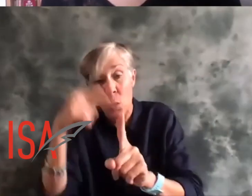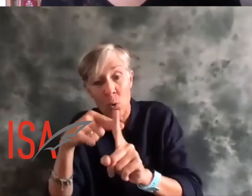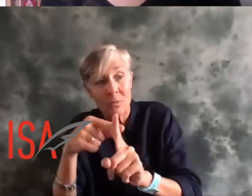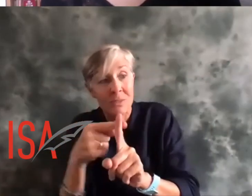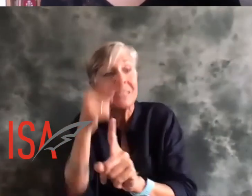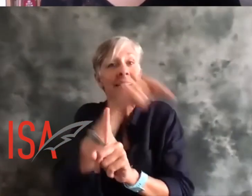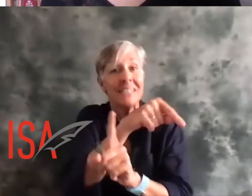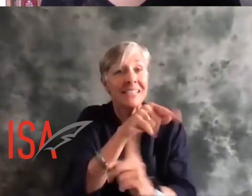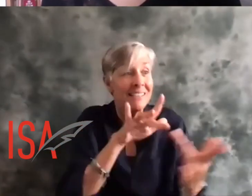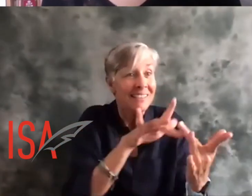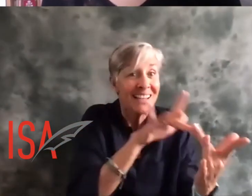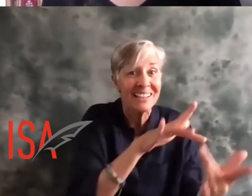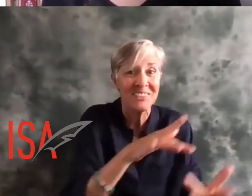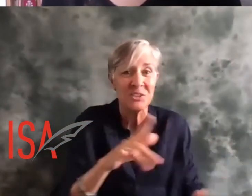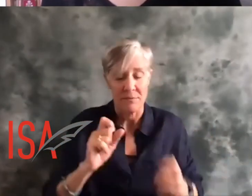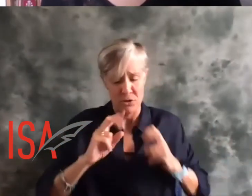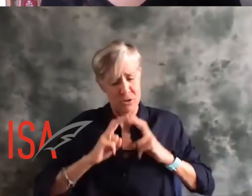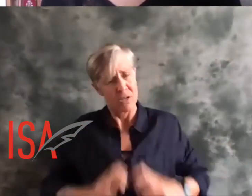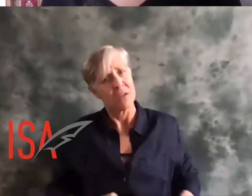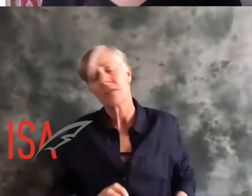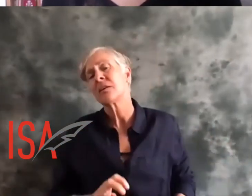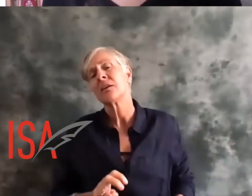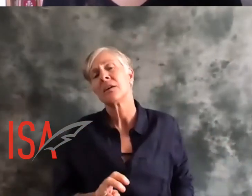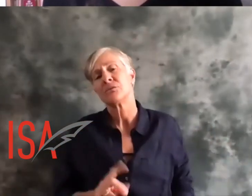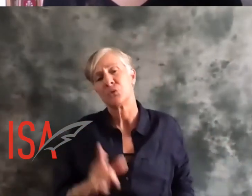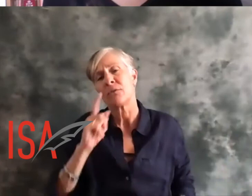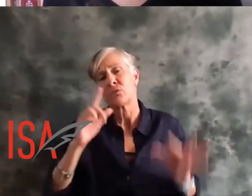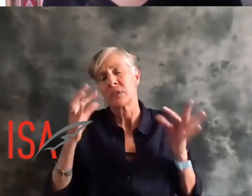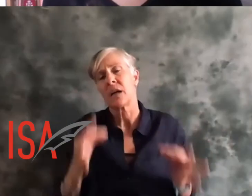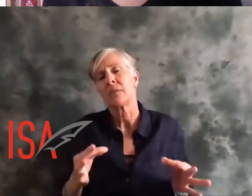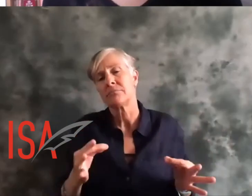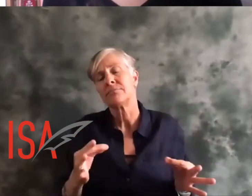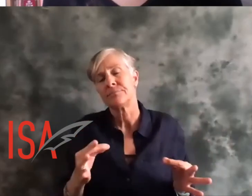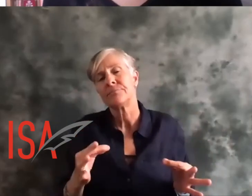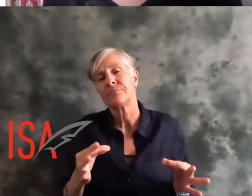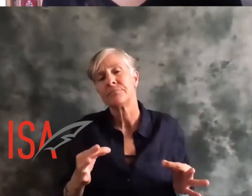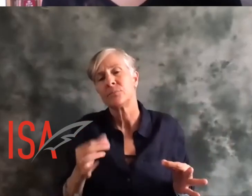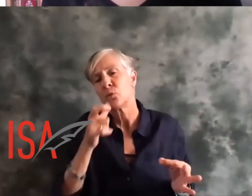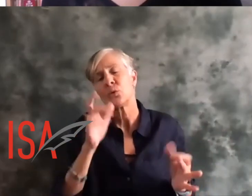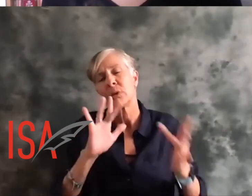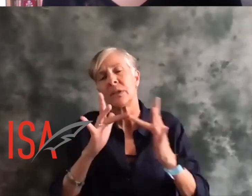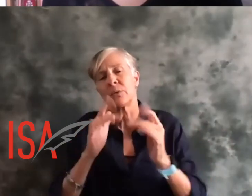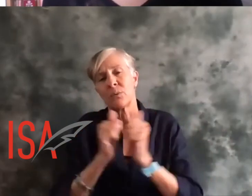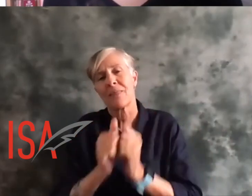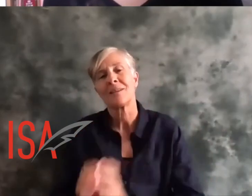so you need to ask yourself that question and make your decision of who you are networking with.